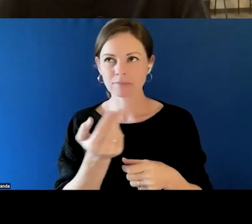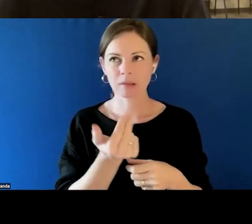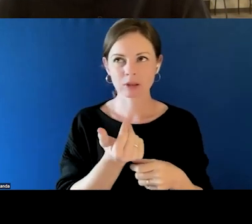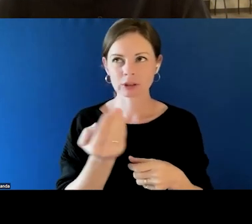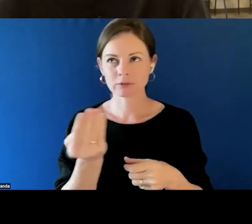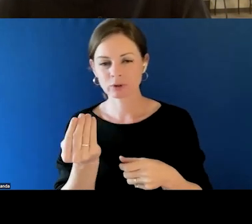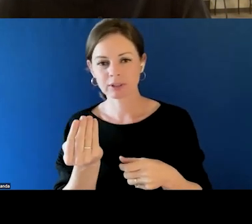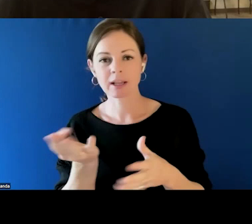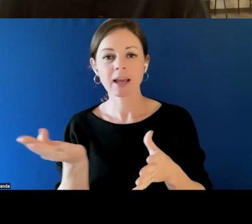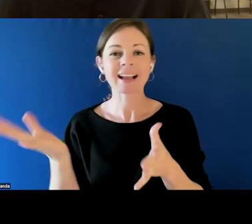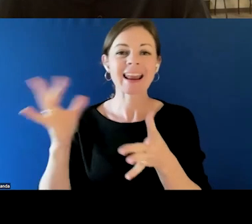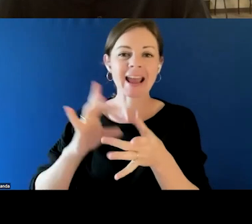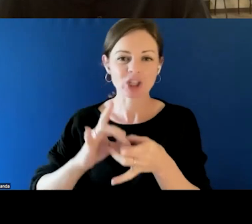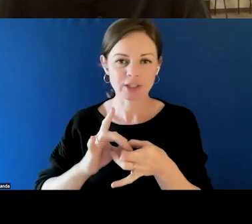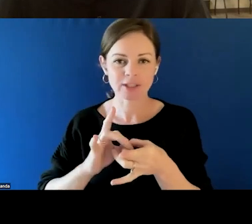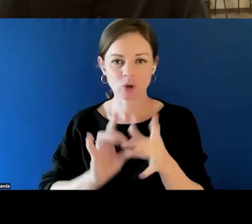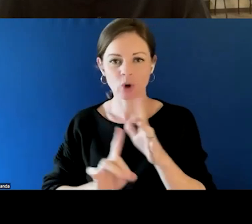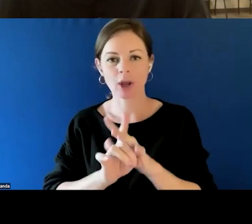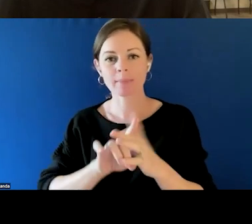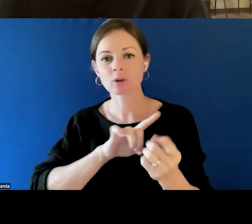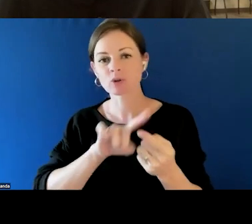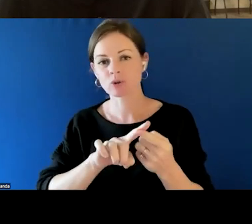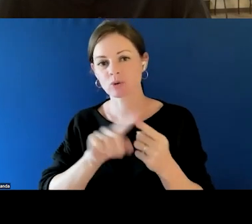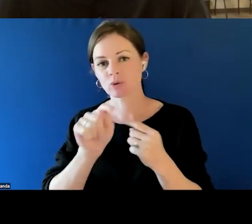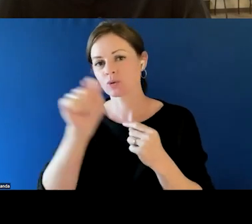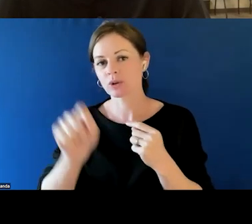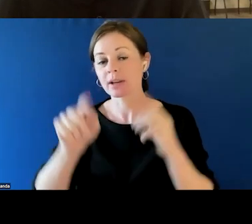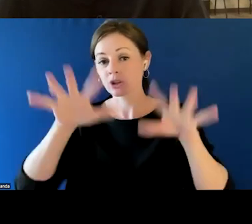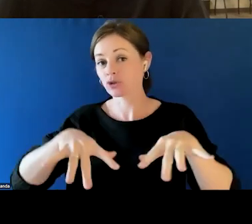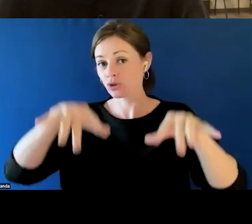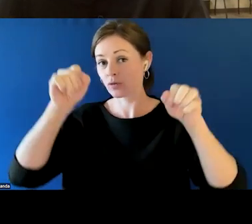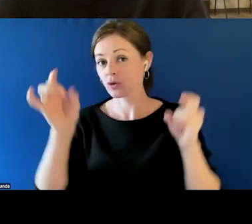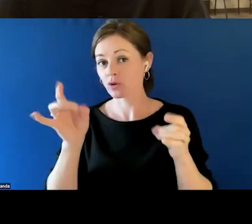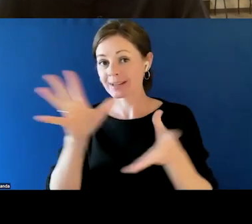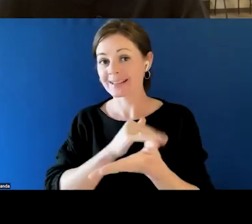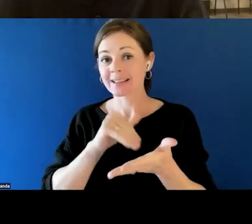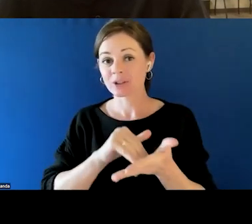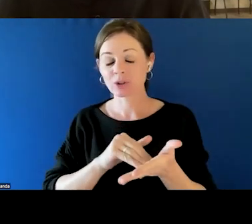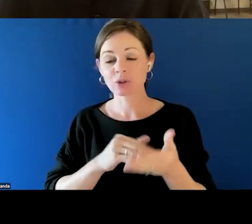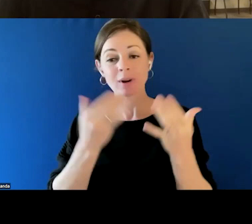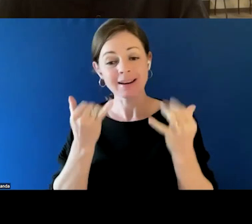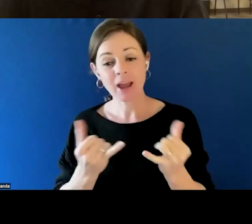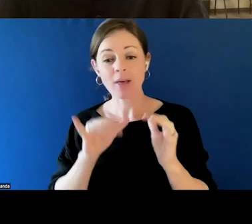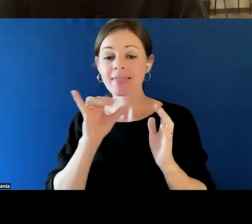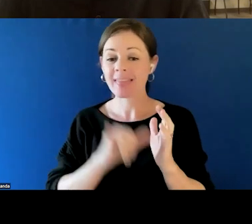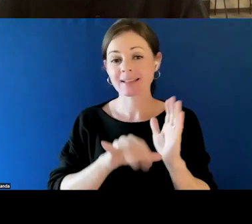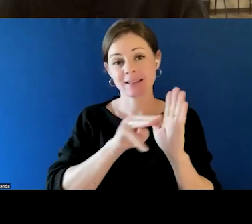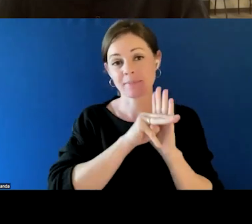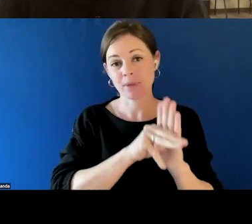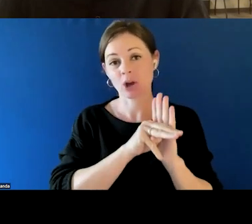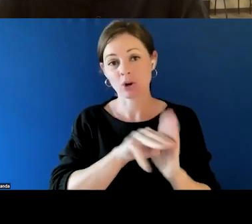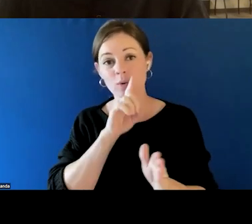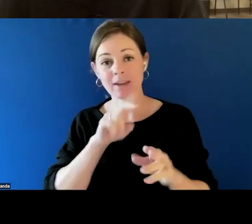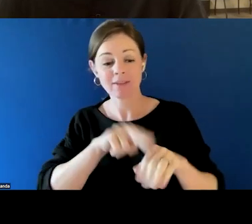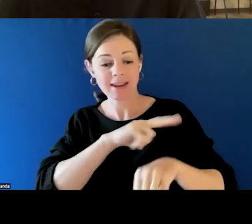when Connections came to Tucson and took over our crisis center here. And that's really the model that you see today that's gained all this